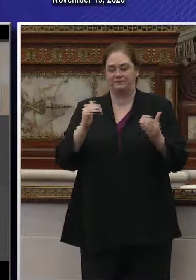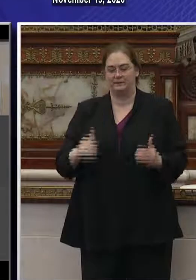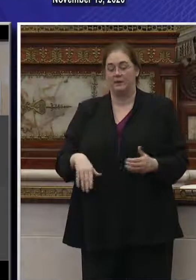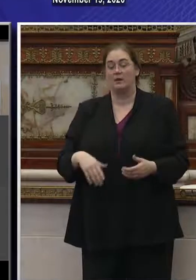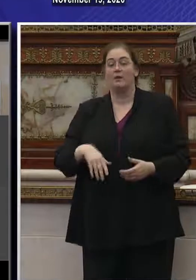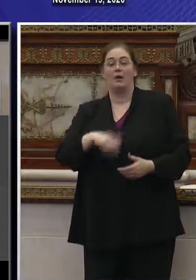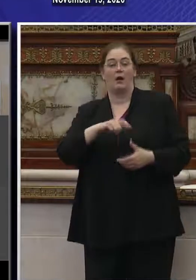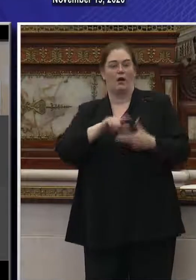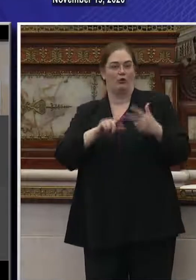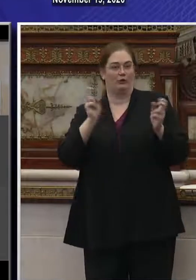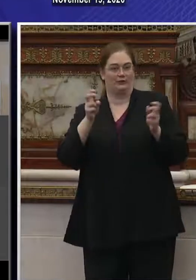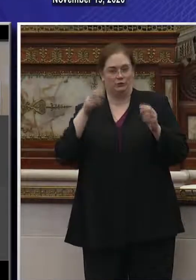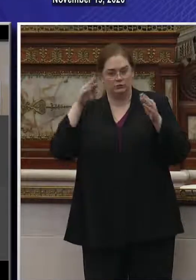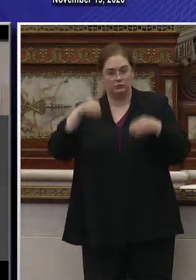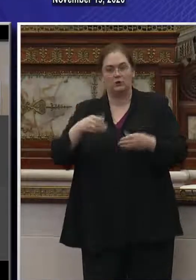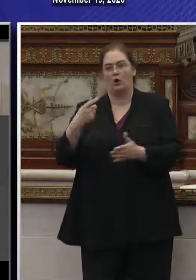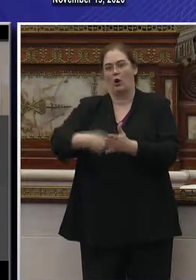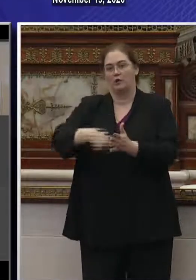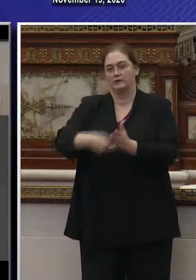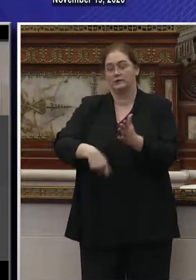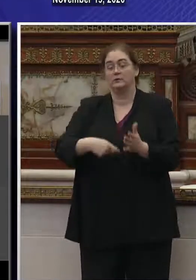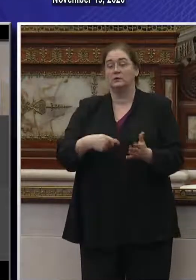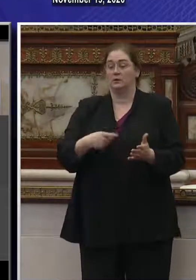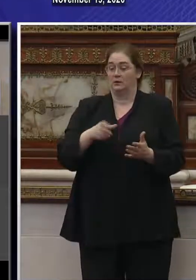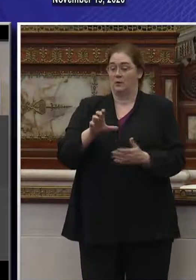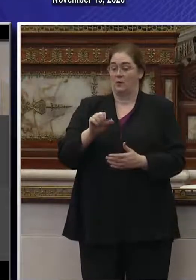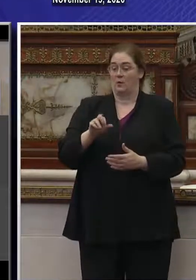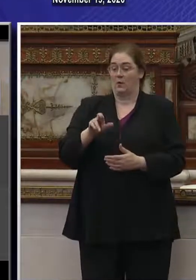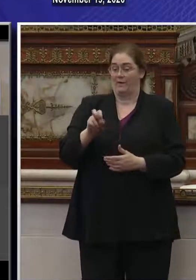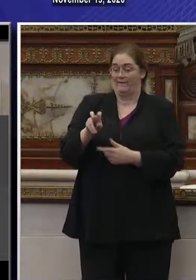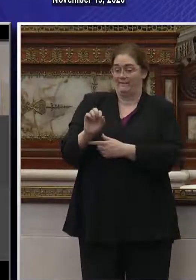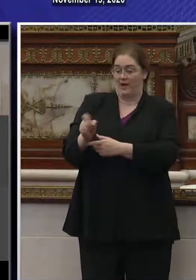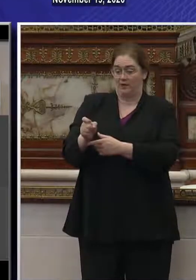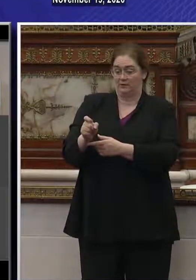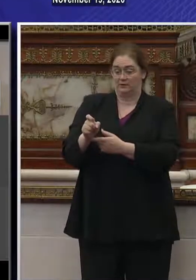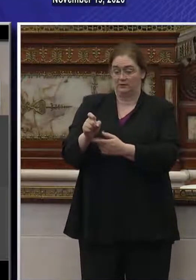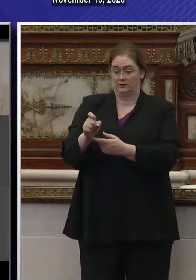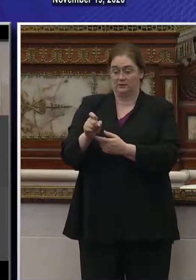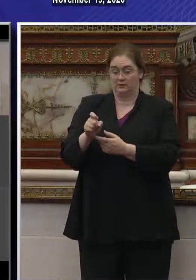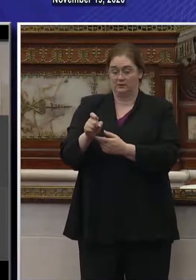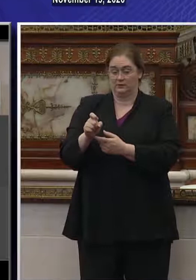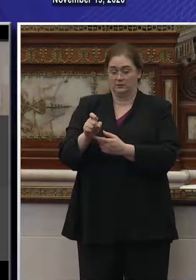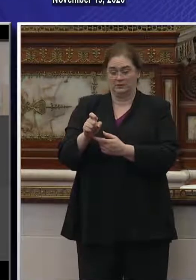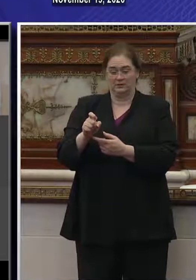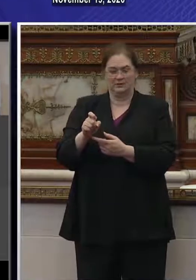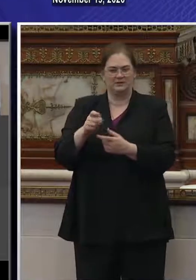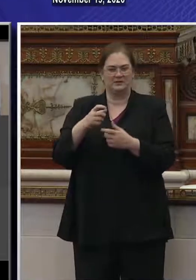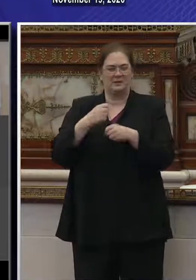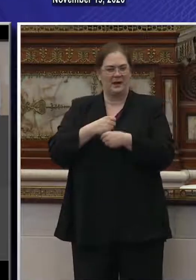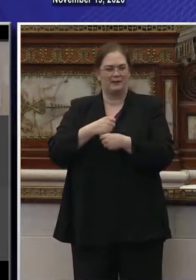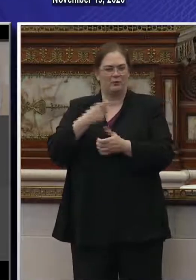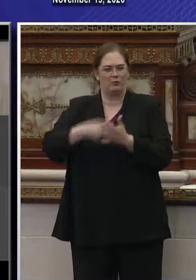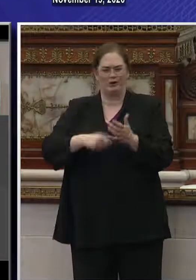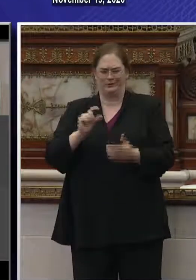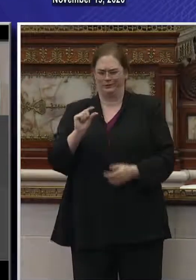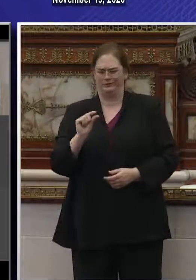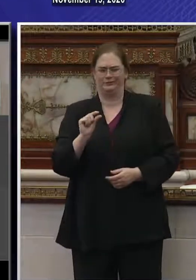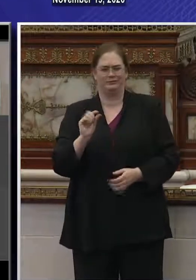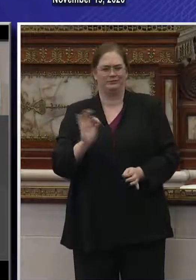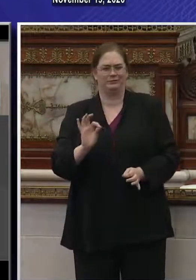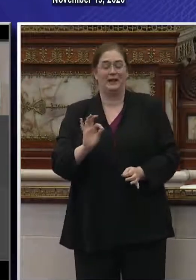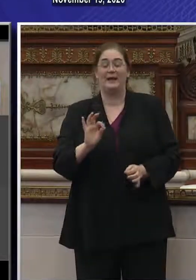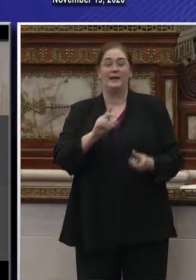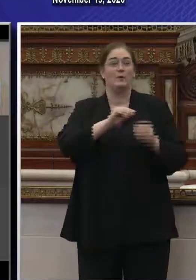key issue. The vaccine, this CoroVax vaccine, is the manufacturing price is so low that even without